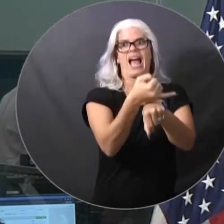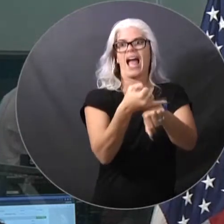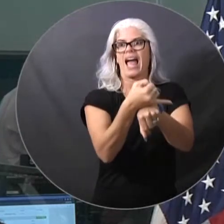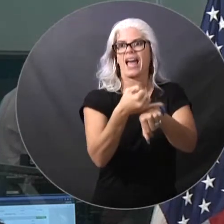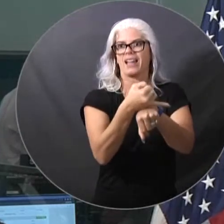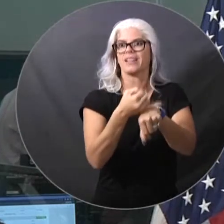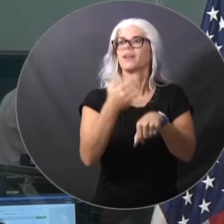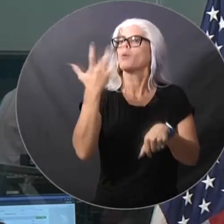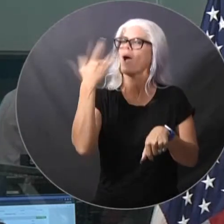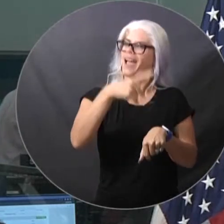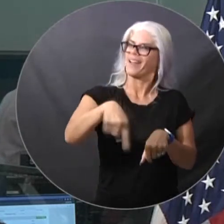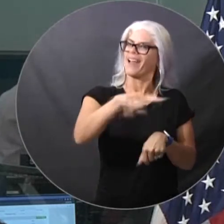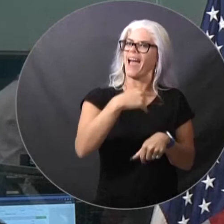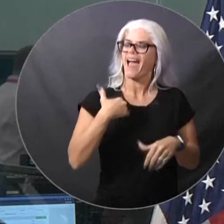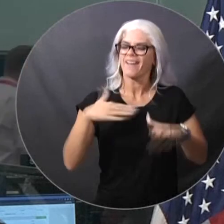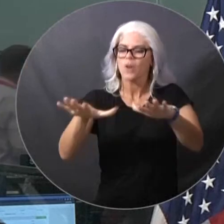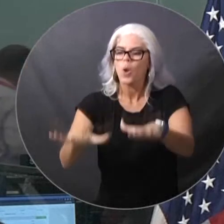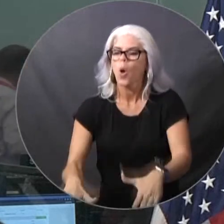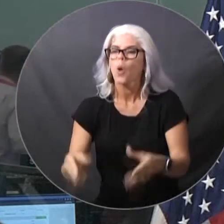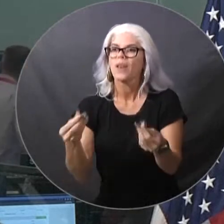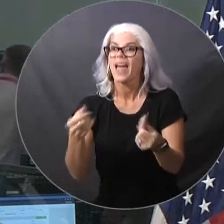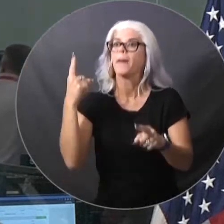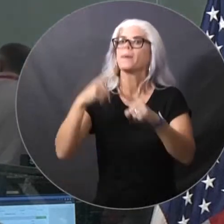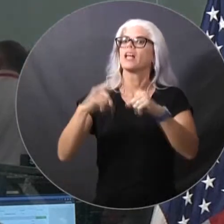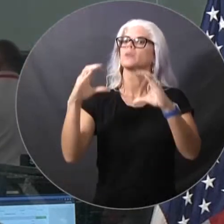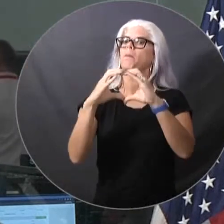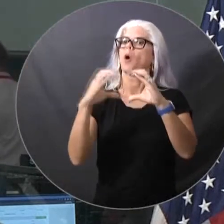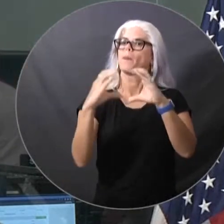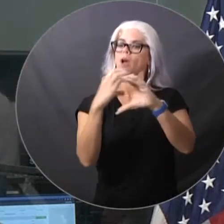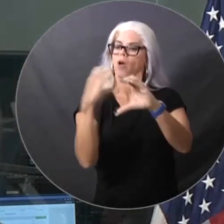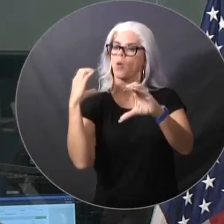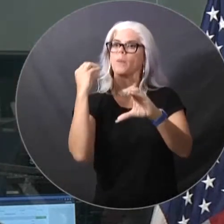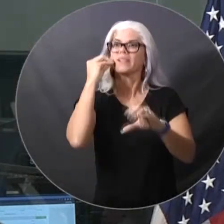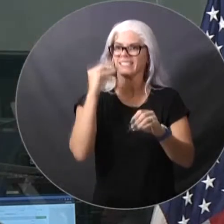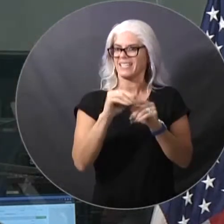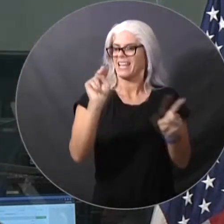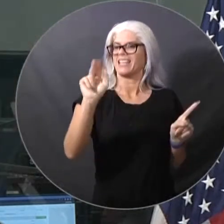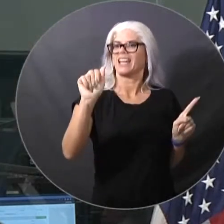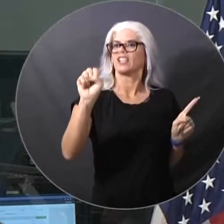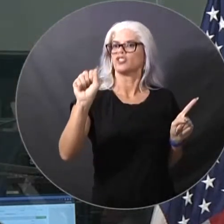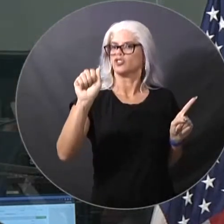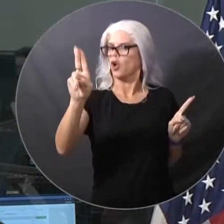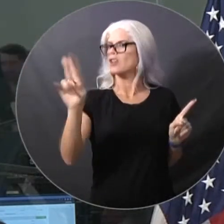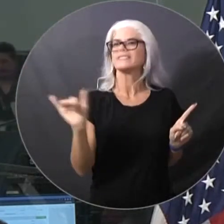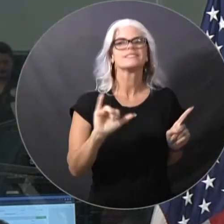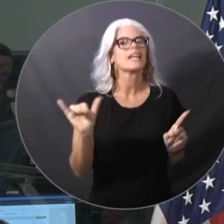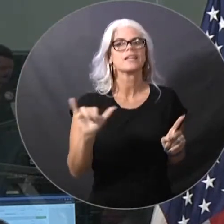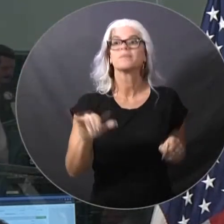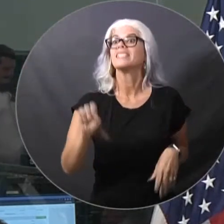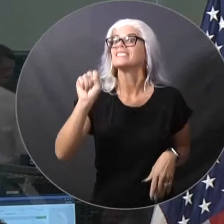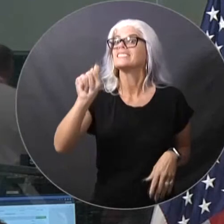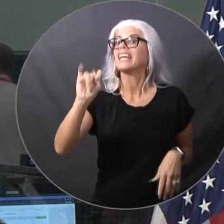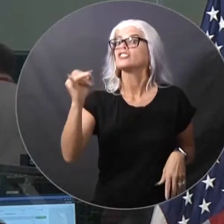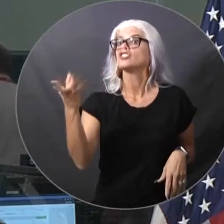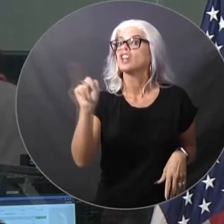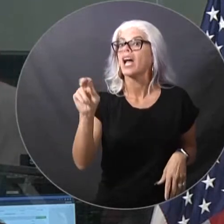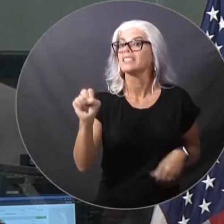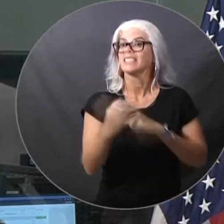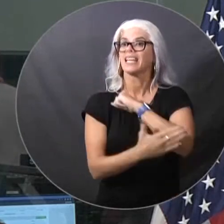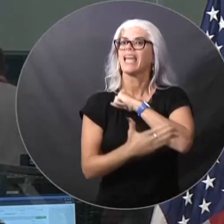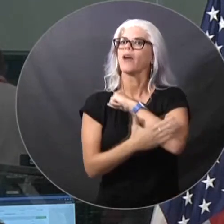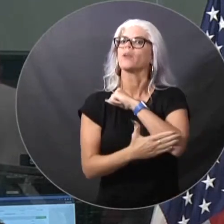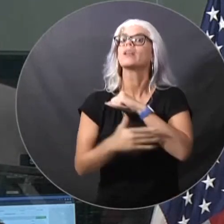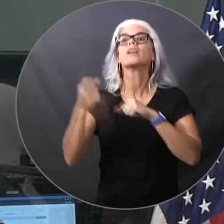homes. Nassau has issued evacuation orders for low-lying areas. St. Johns County is evacuating coastal and low-lying